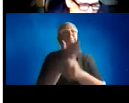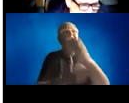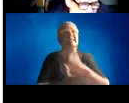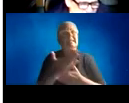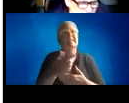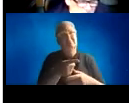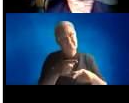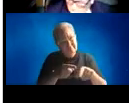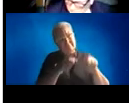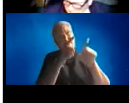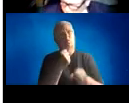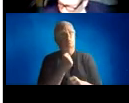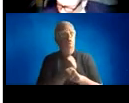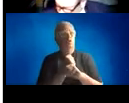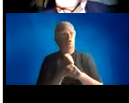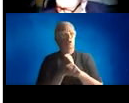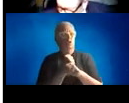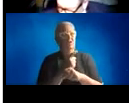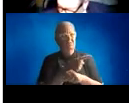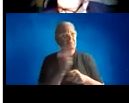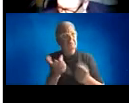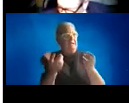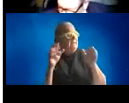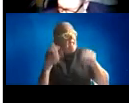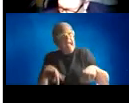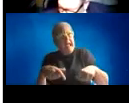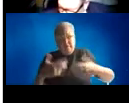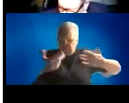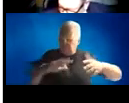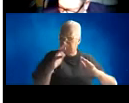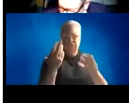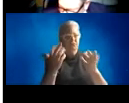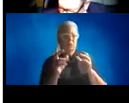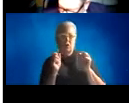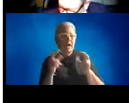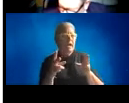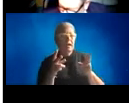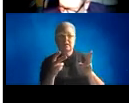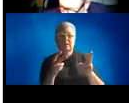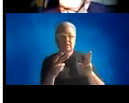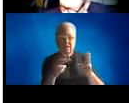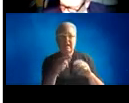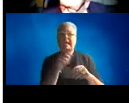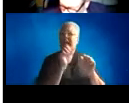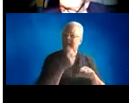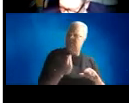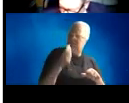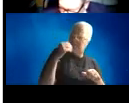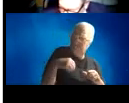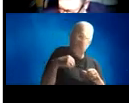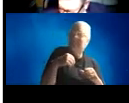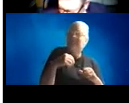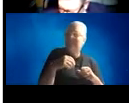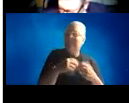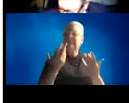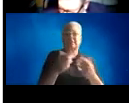because they are functionally able to actually work and make income and have impactful